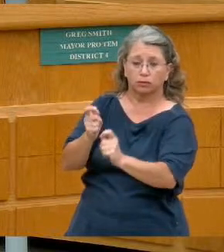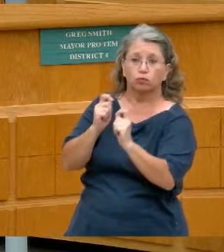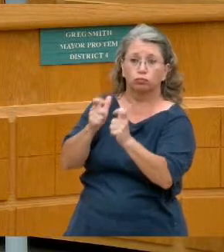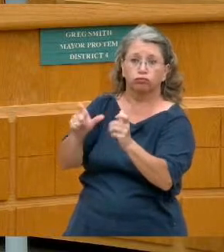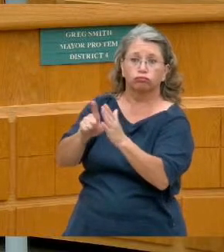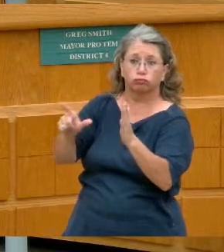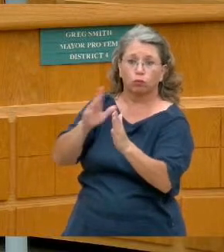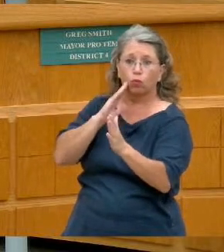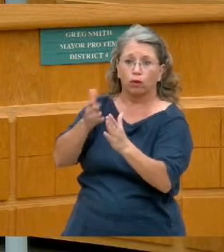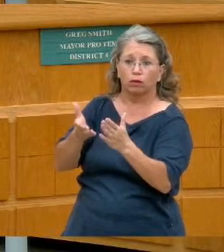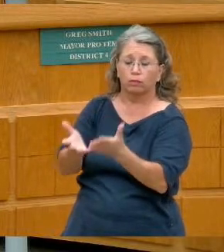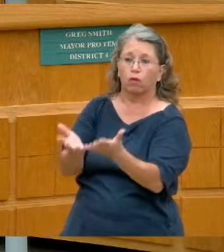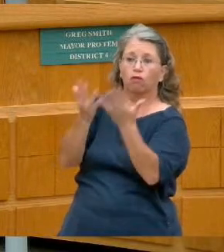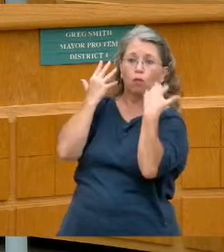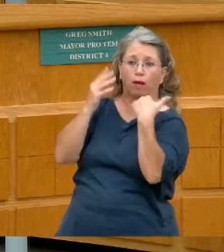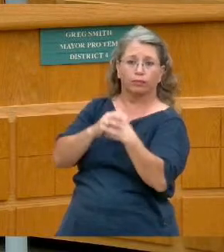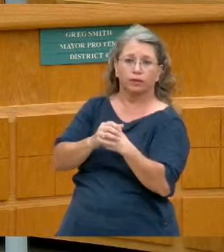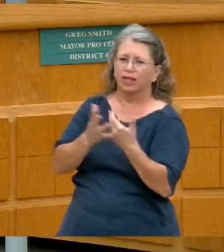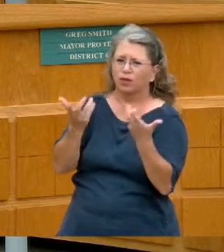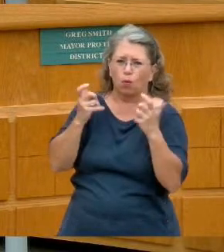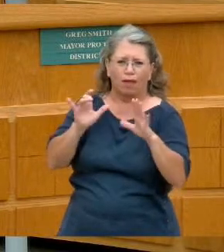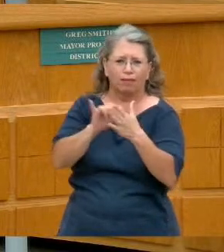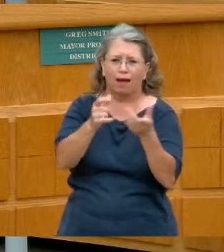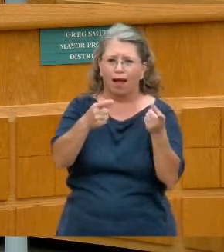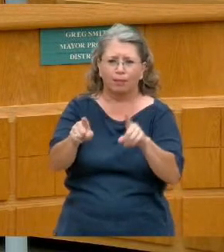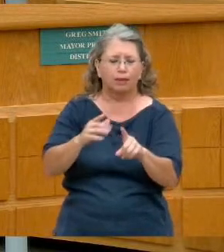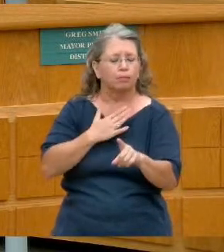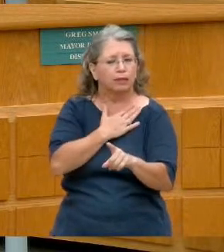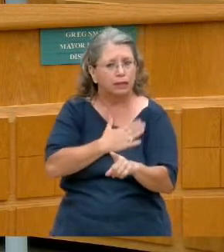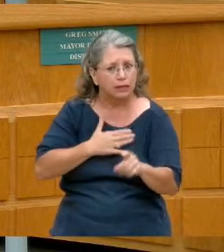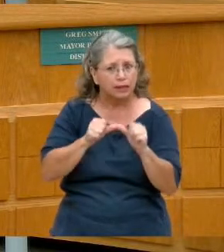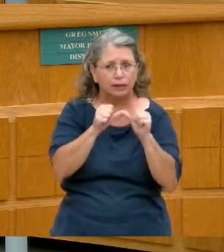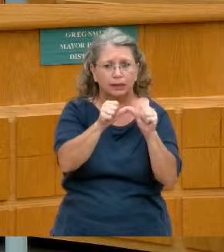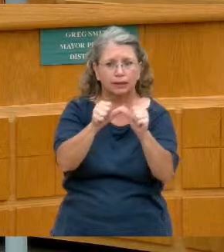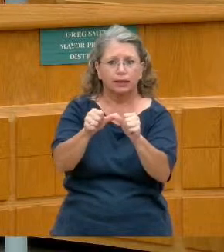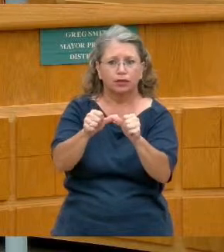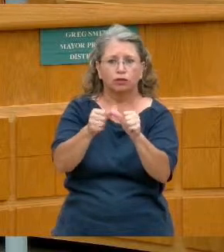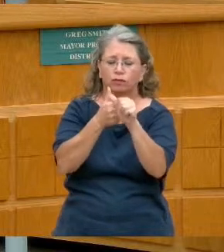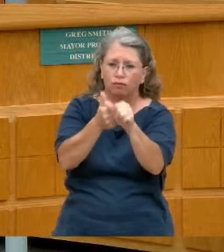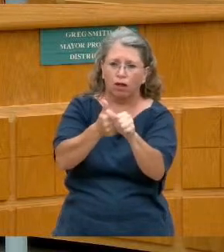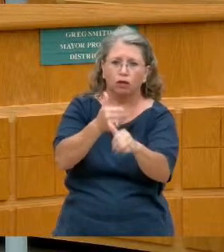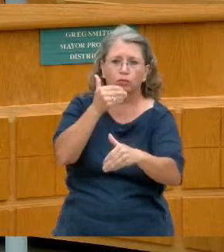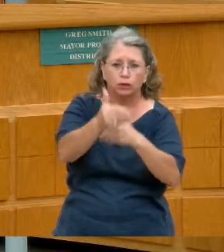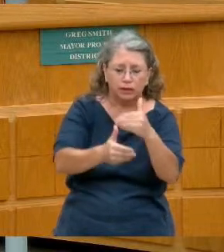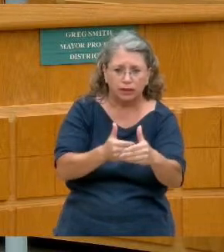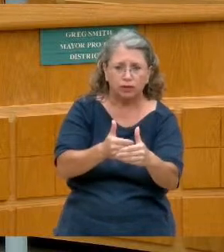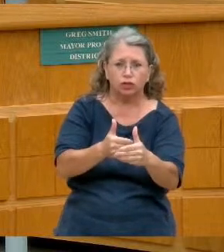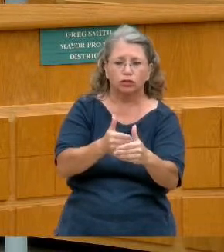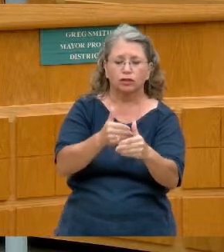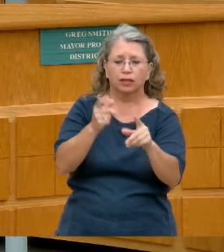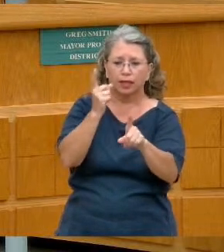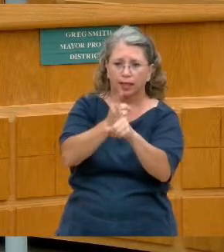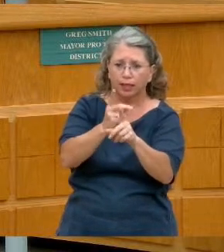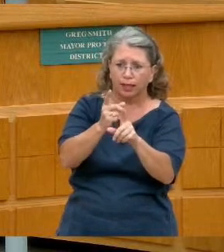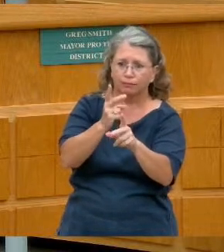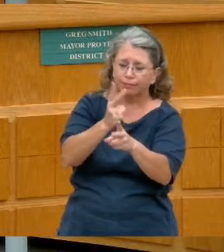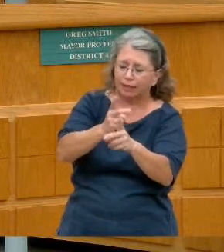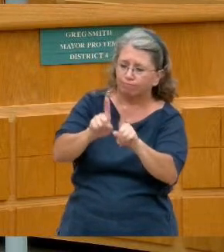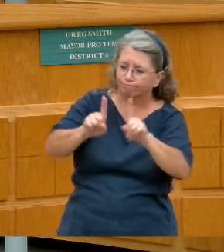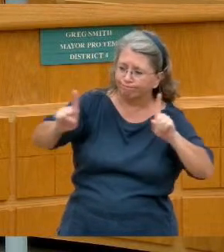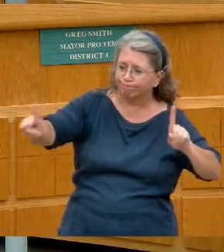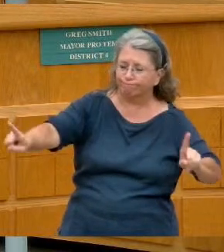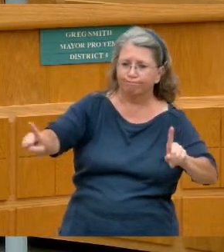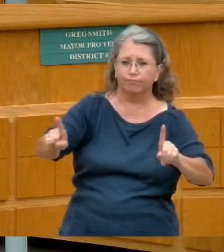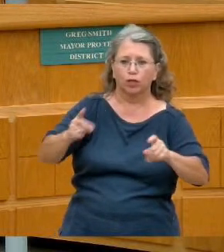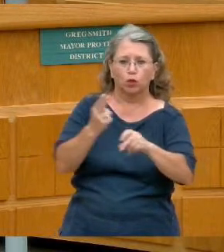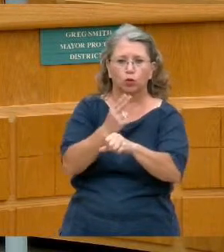wants that to happen. Please continue to be vigilant. Social distance, wear a mask when in public, stay